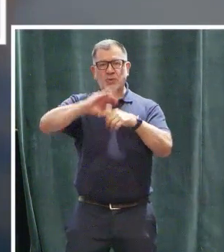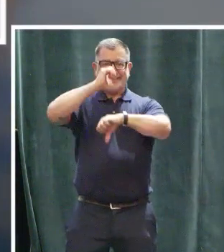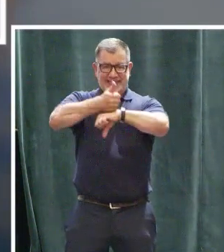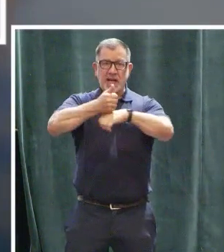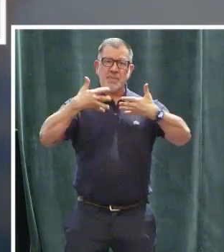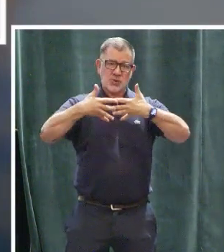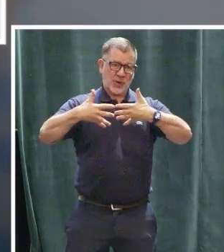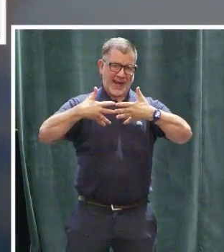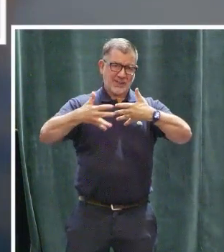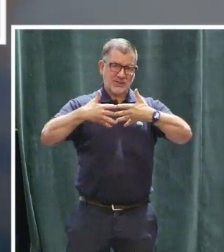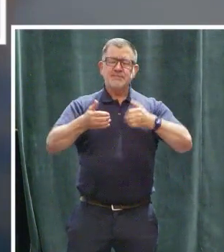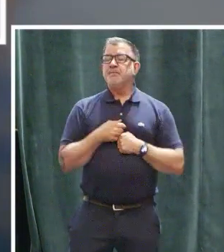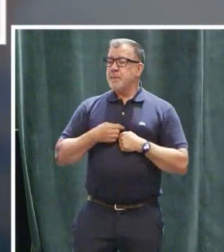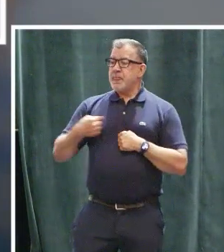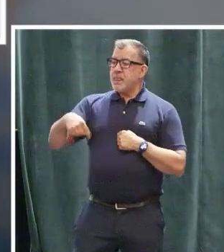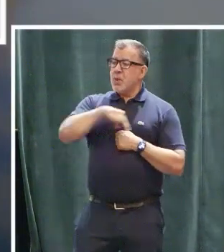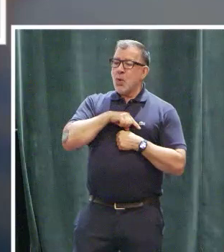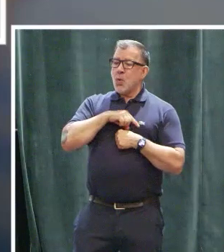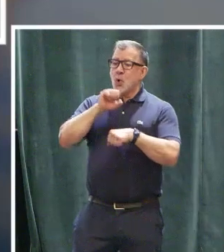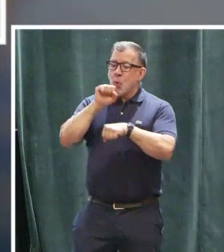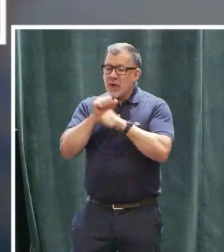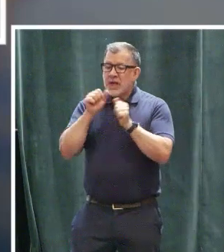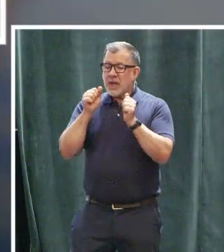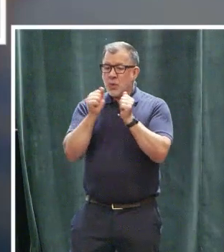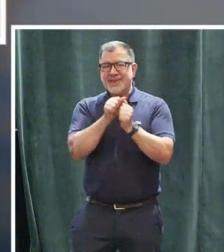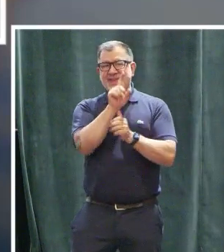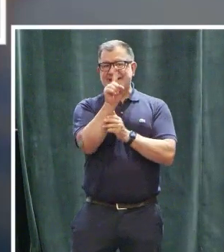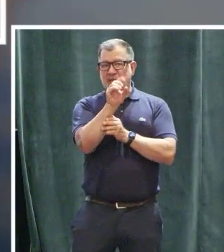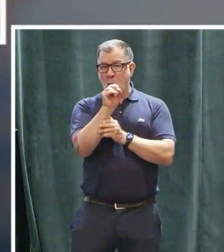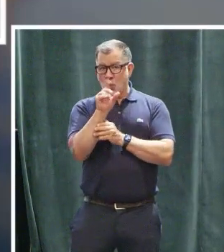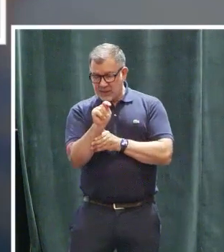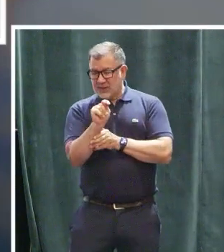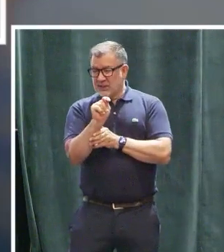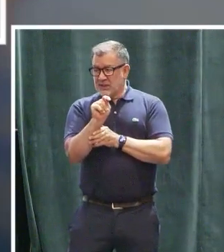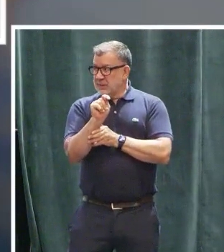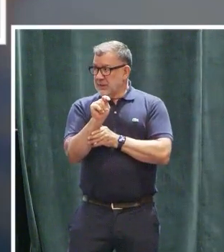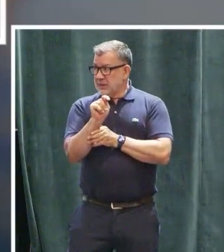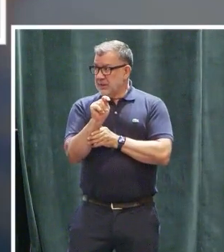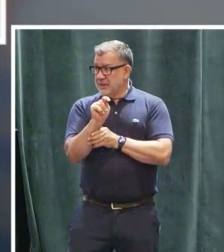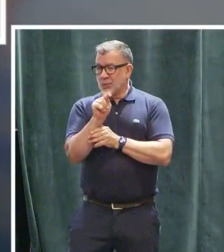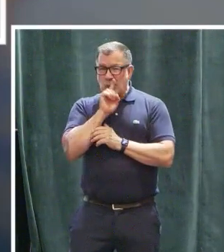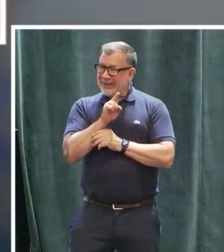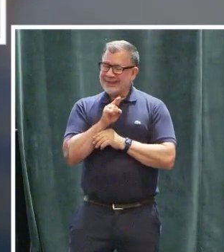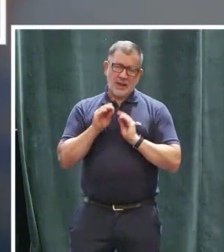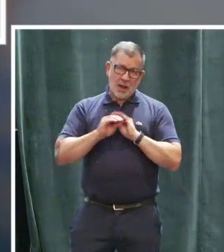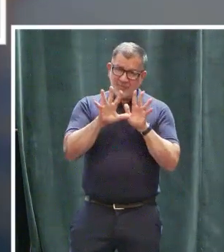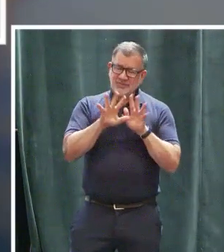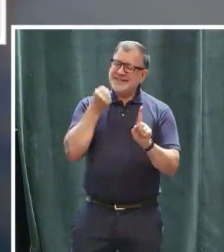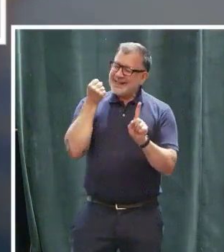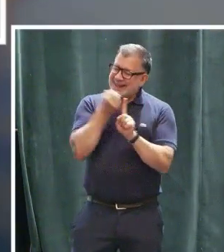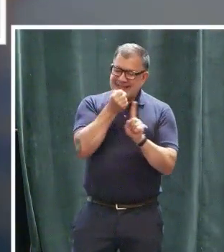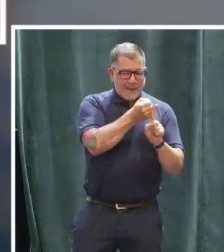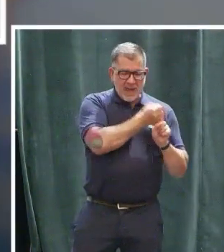We're working very closely with the Department of Transportation because obviously the impacts on